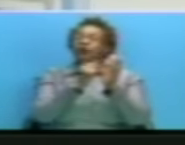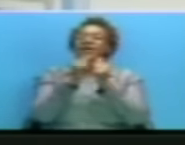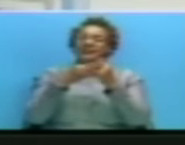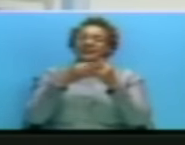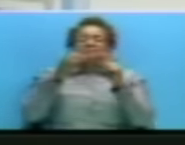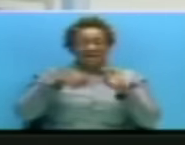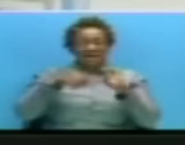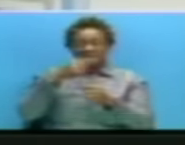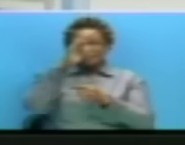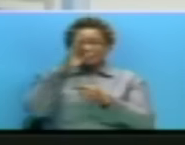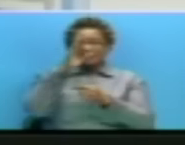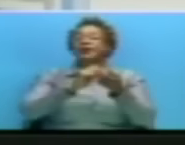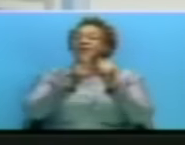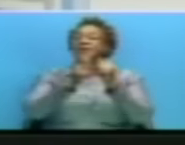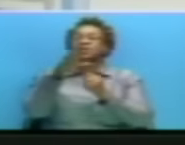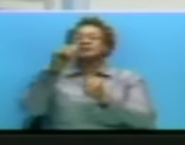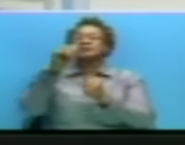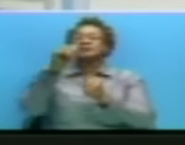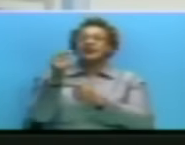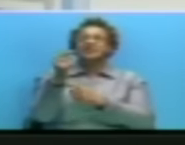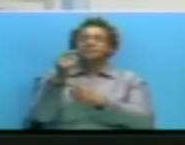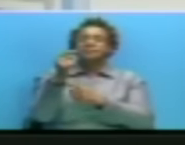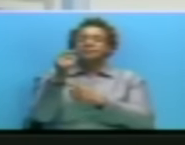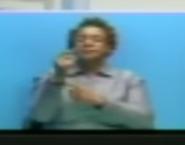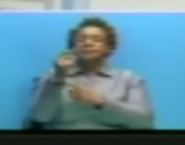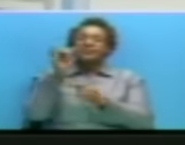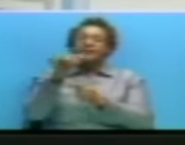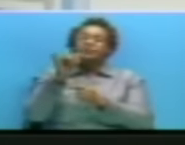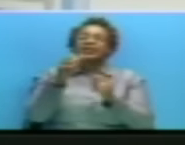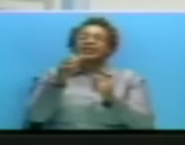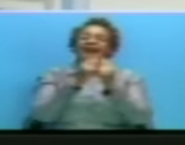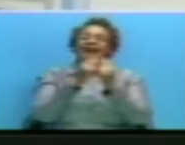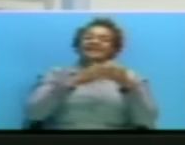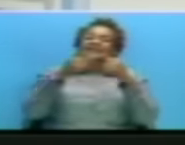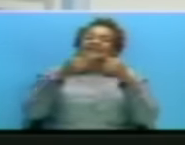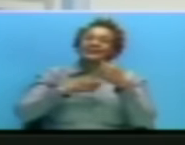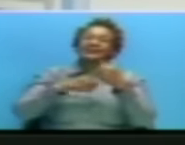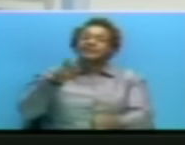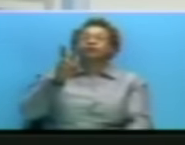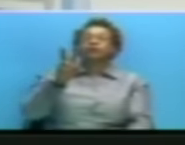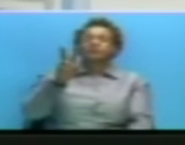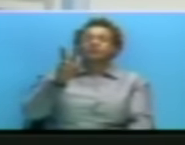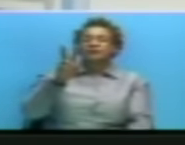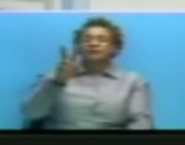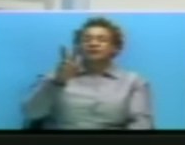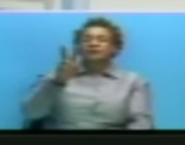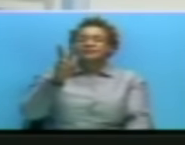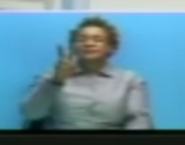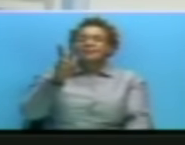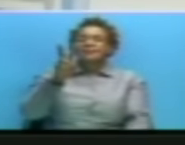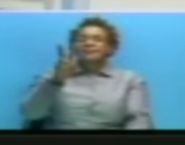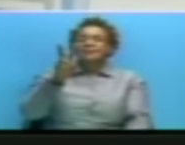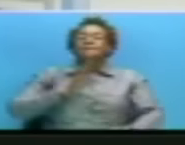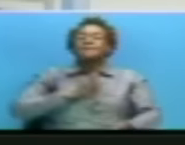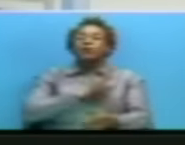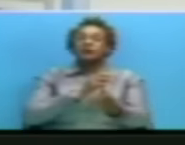amendments to this act. The famous Stage Plays Act was originally in 1962. It's actually, the board was